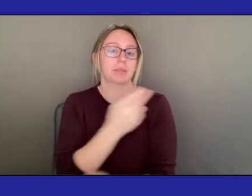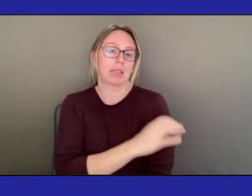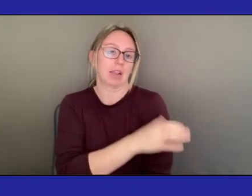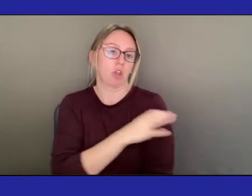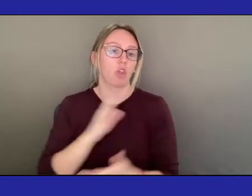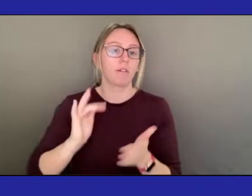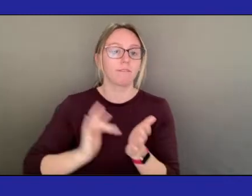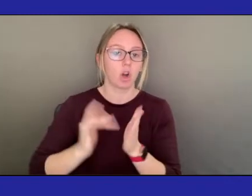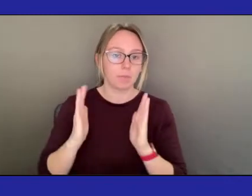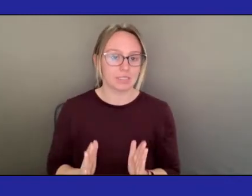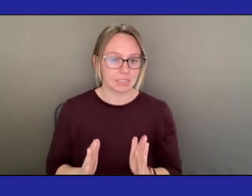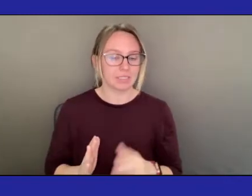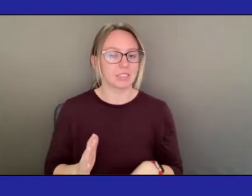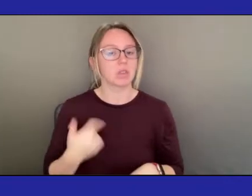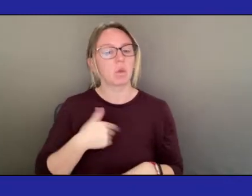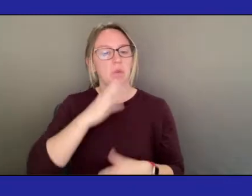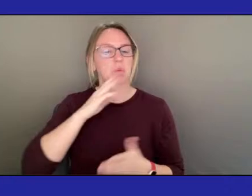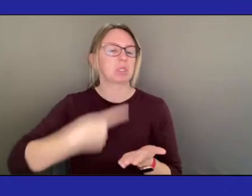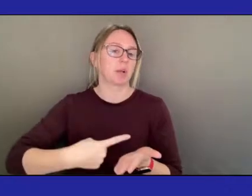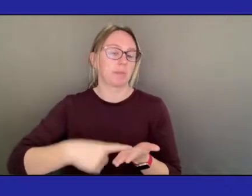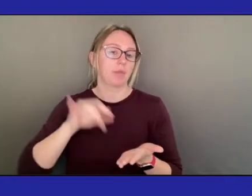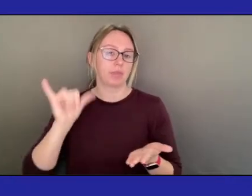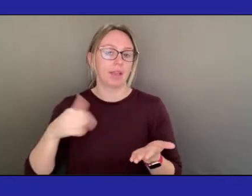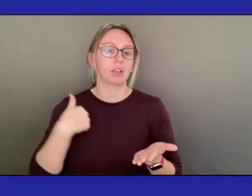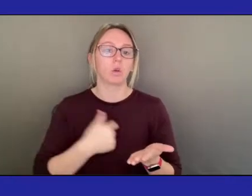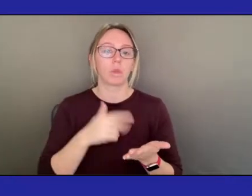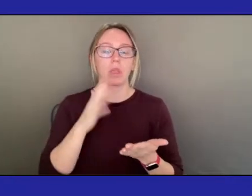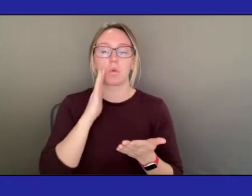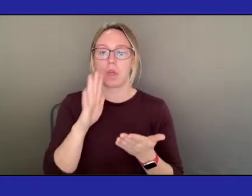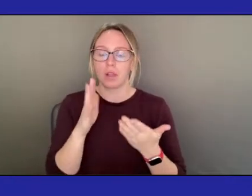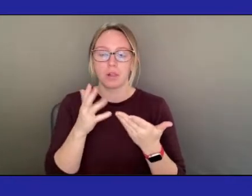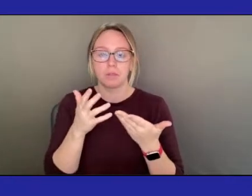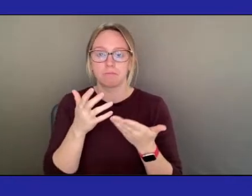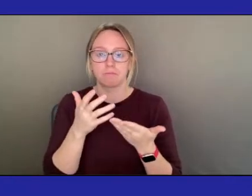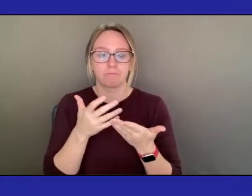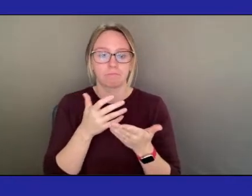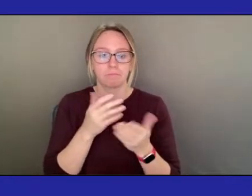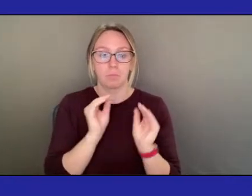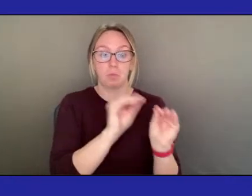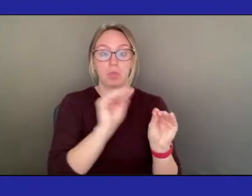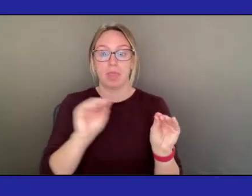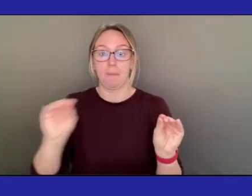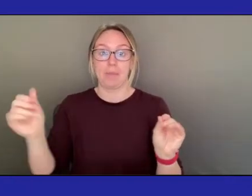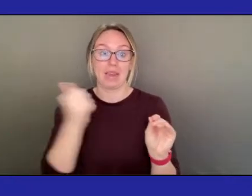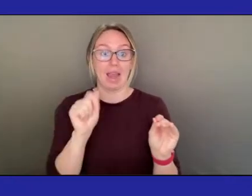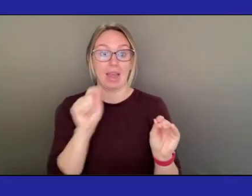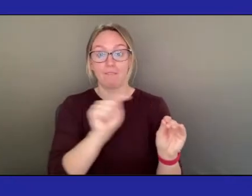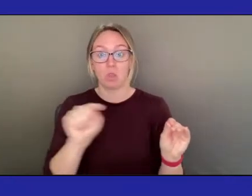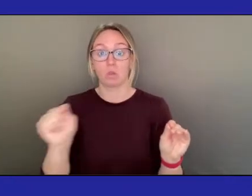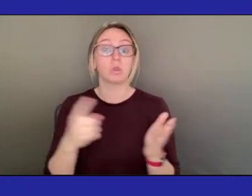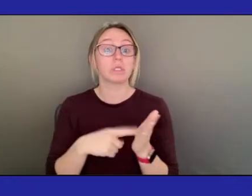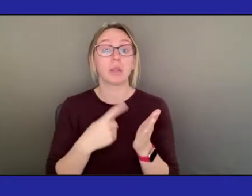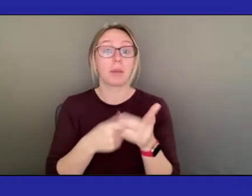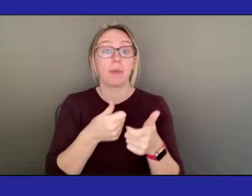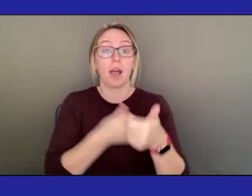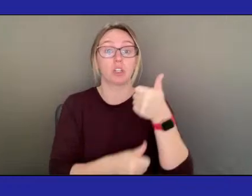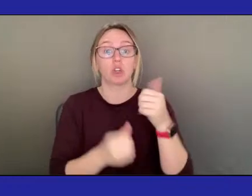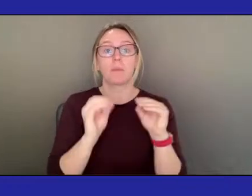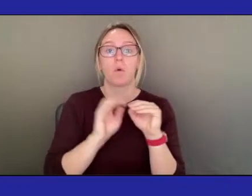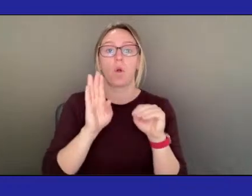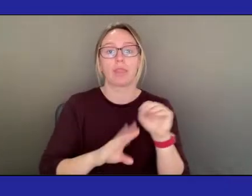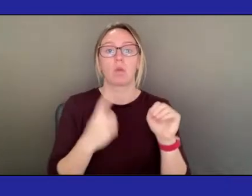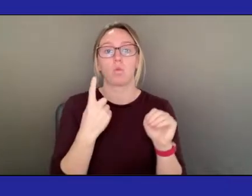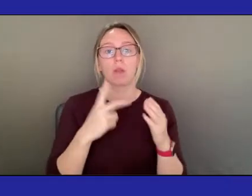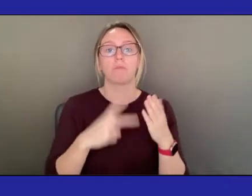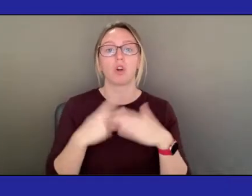about. So we plug them into any of these, or sometimes they belong to more than one program so that we can really just